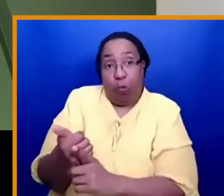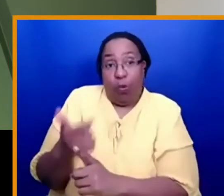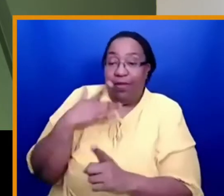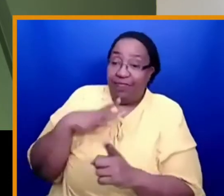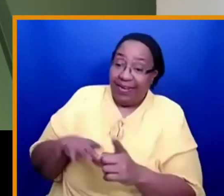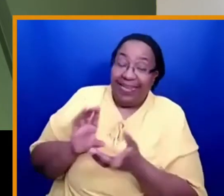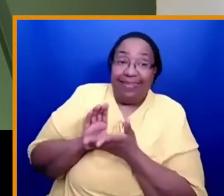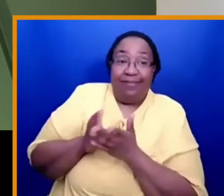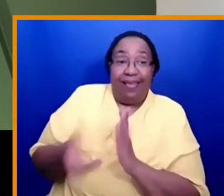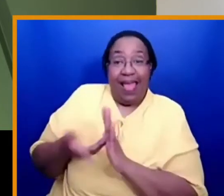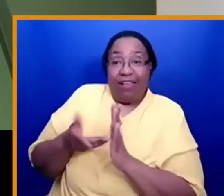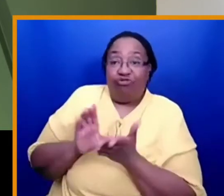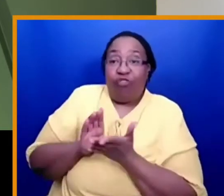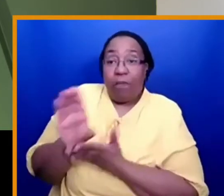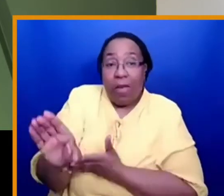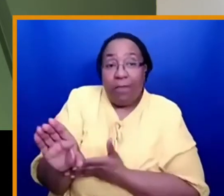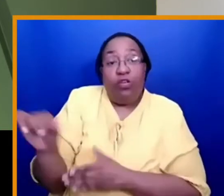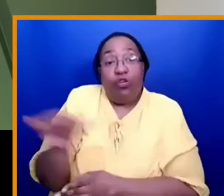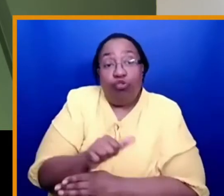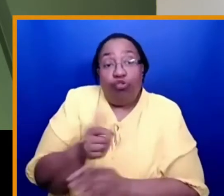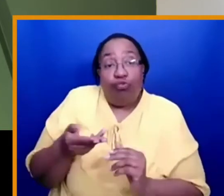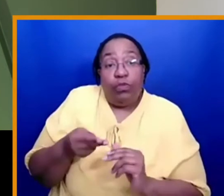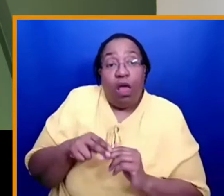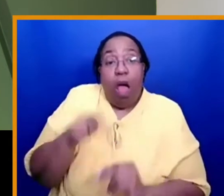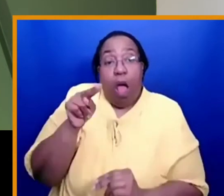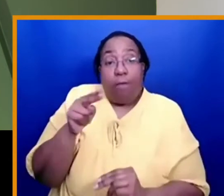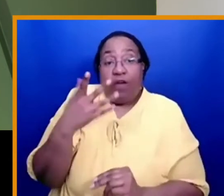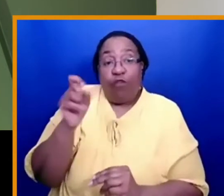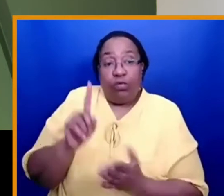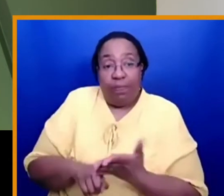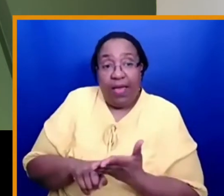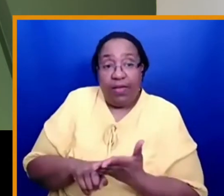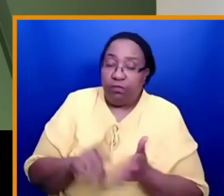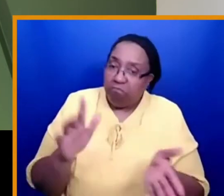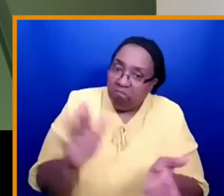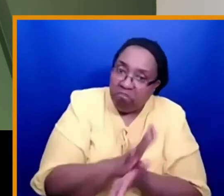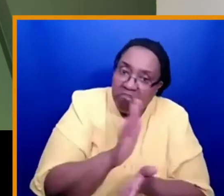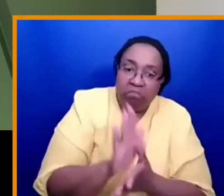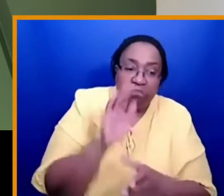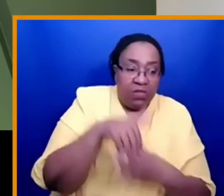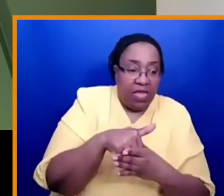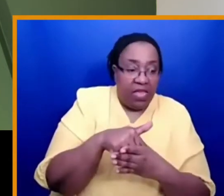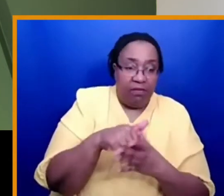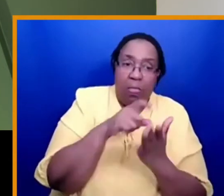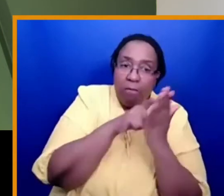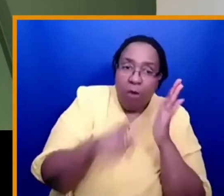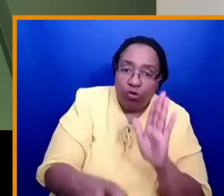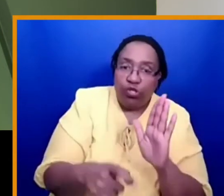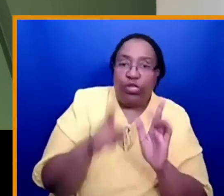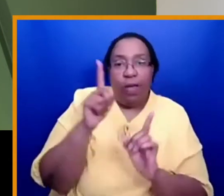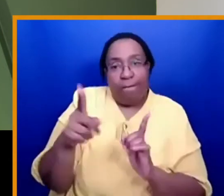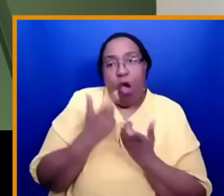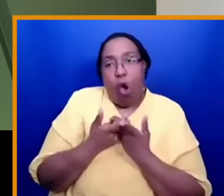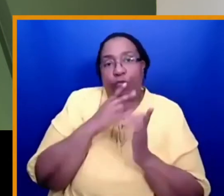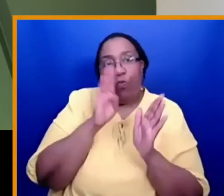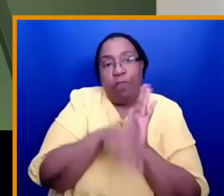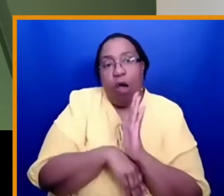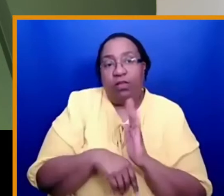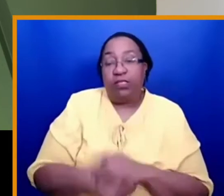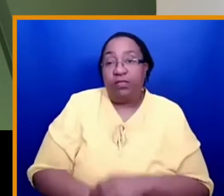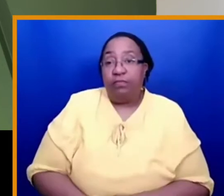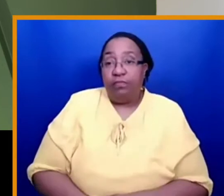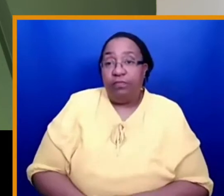it to £40. Again, I'm glad this has been included in the motion, and I hope conference will pass this motion. I also like the new